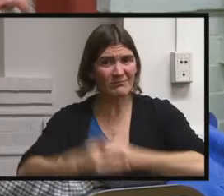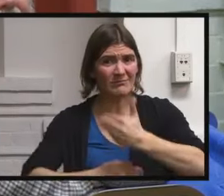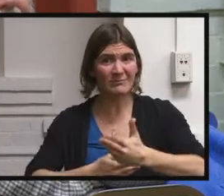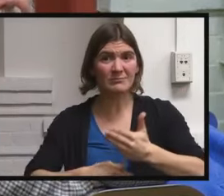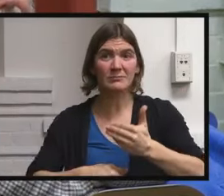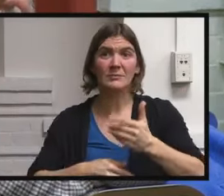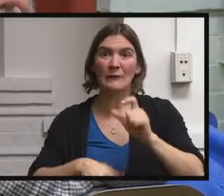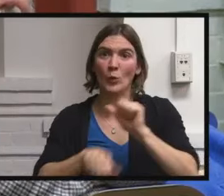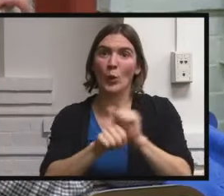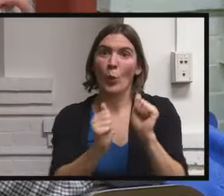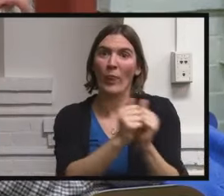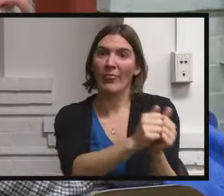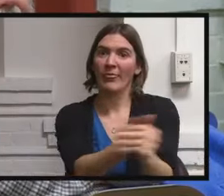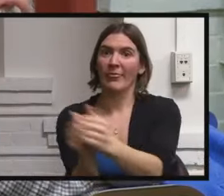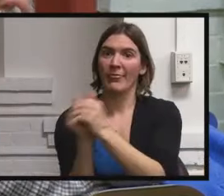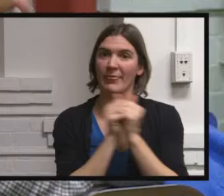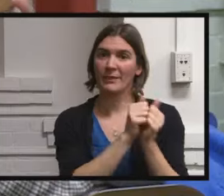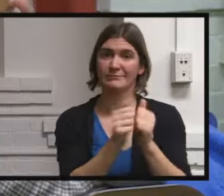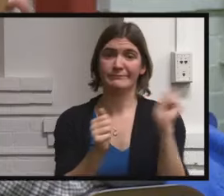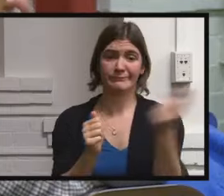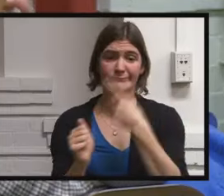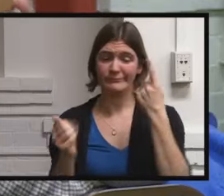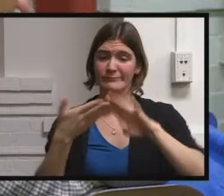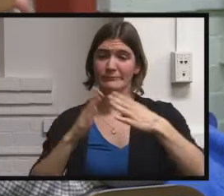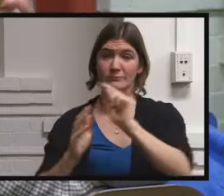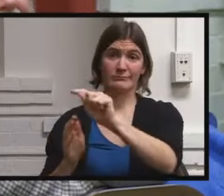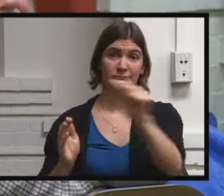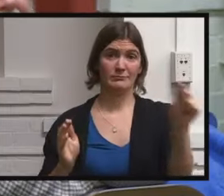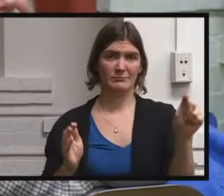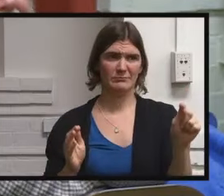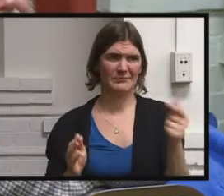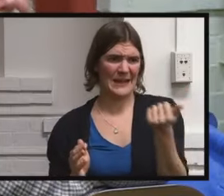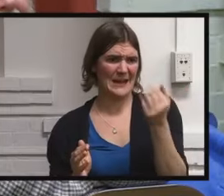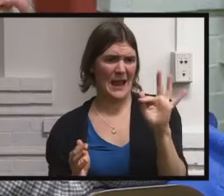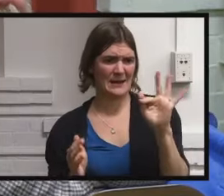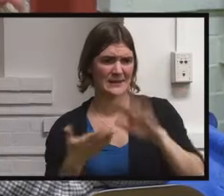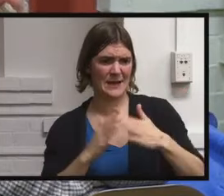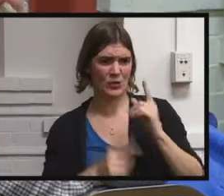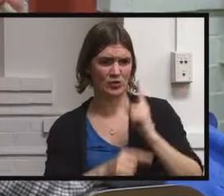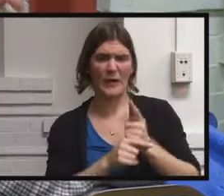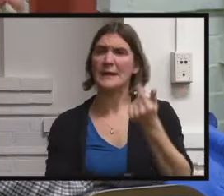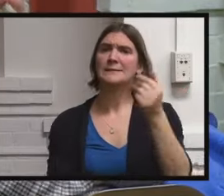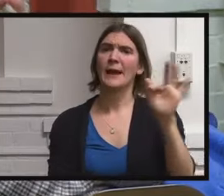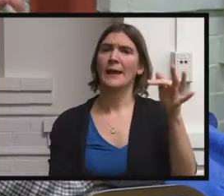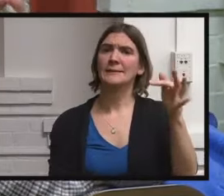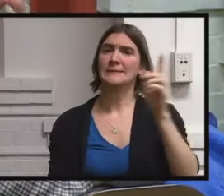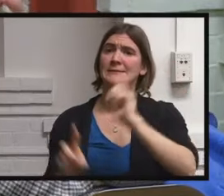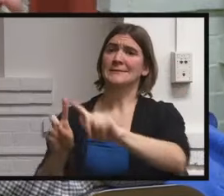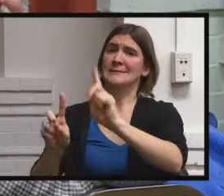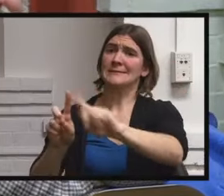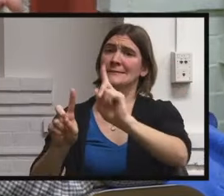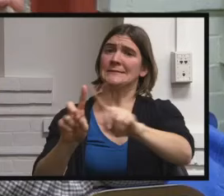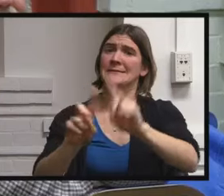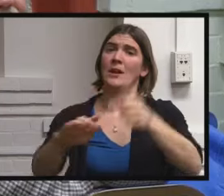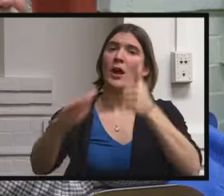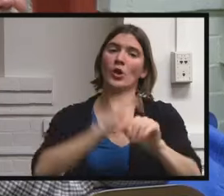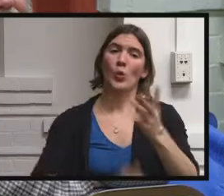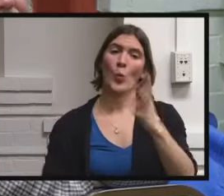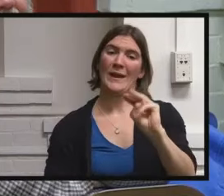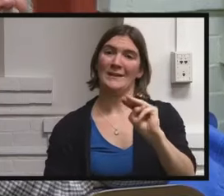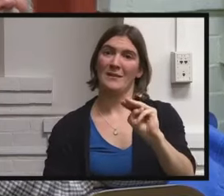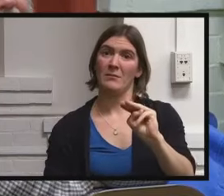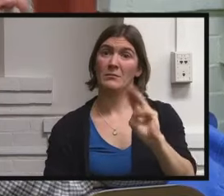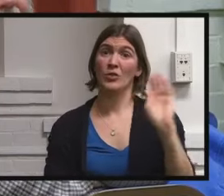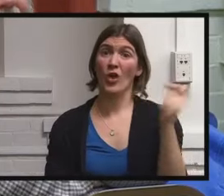to work as a community with all of these other communities. Was it 19 towns? 19 towns. That